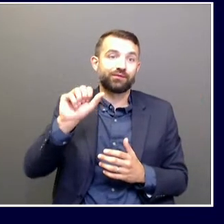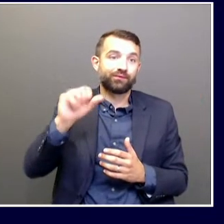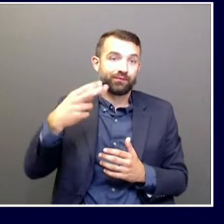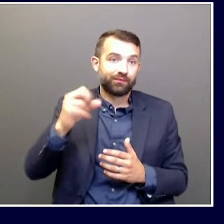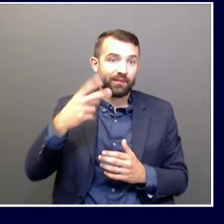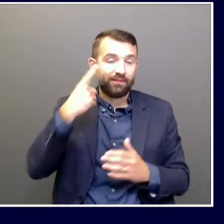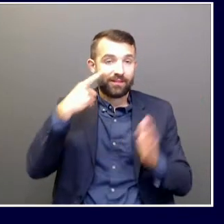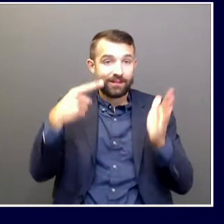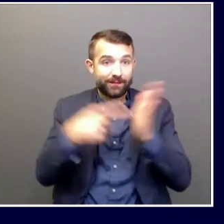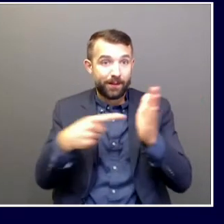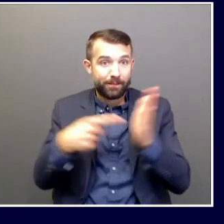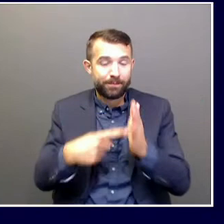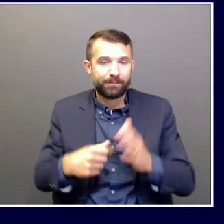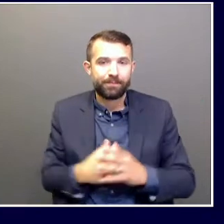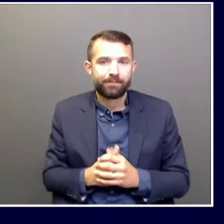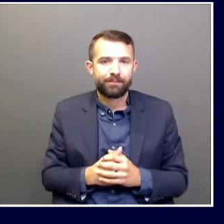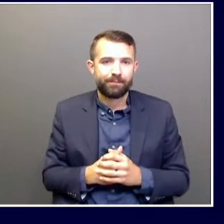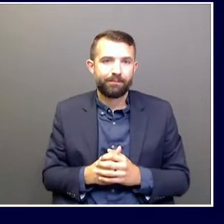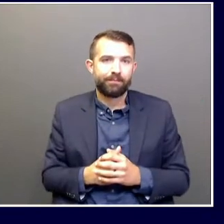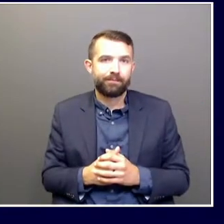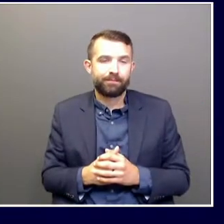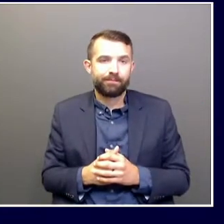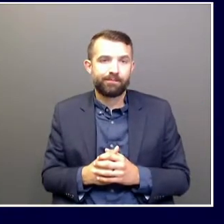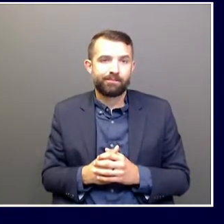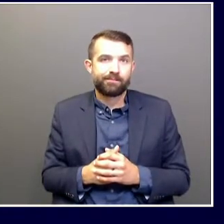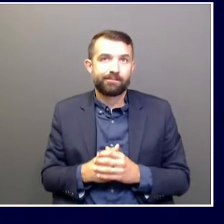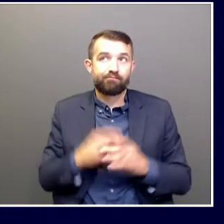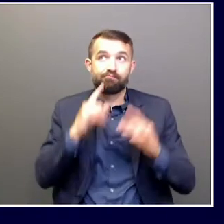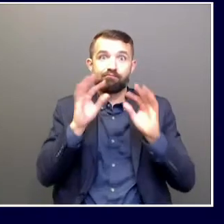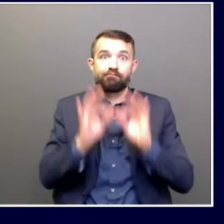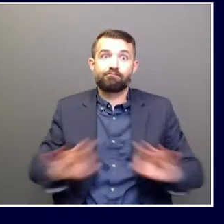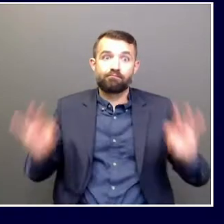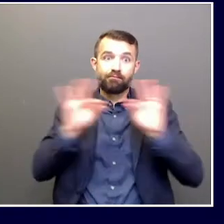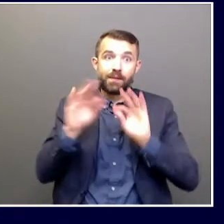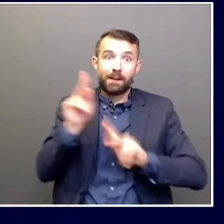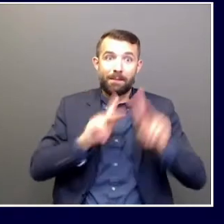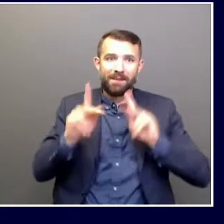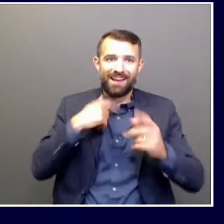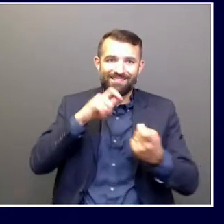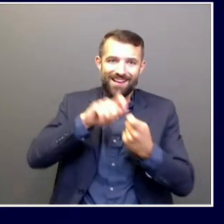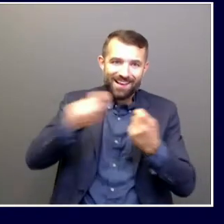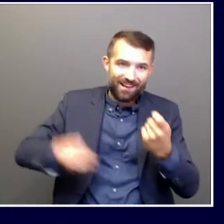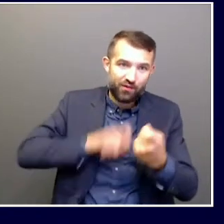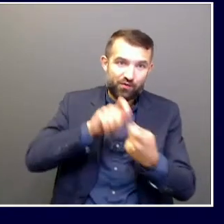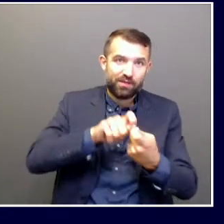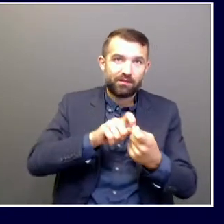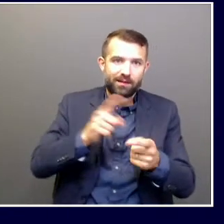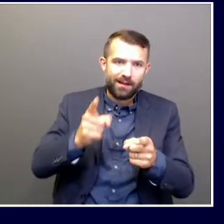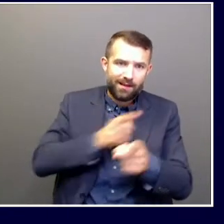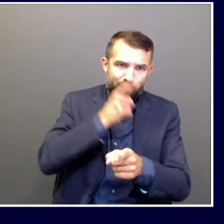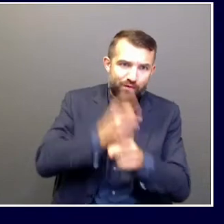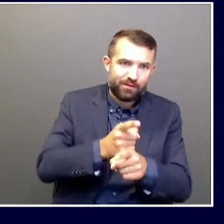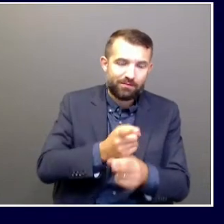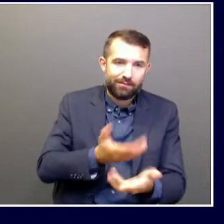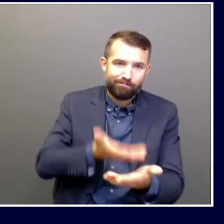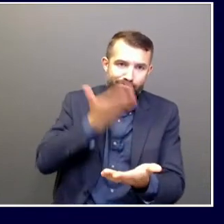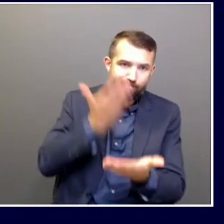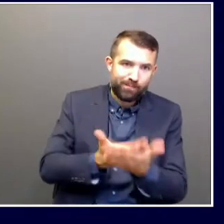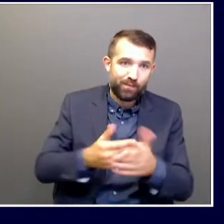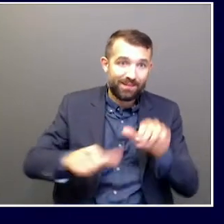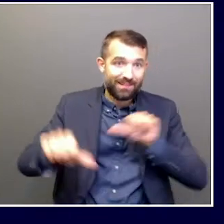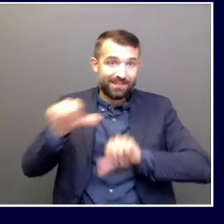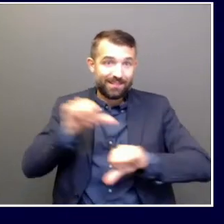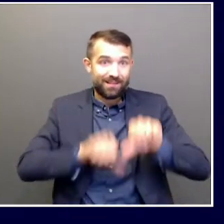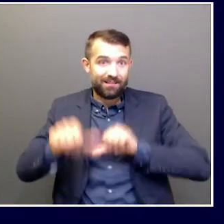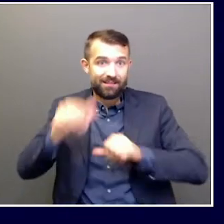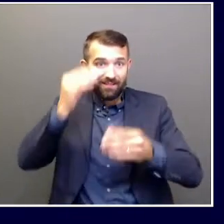Making sure that folks are equipped with the right information, the correct scientific and accurate information. It's really been bedrock for